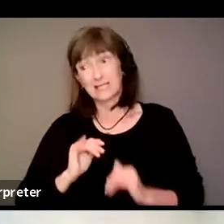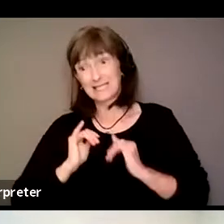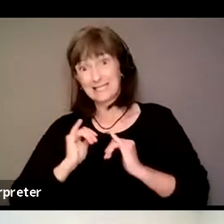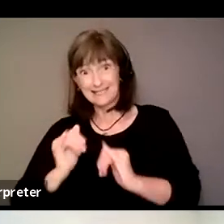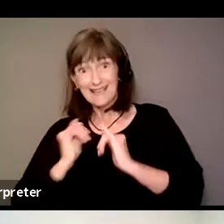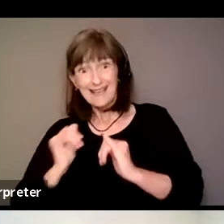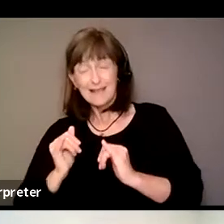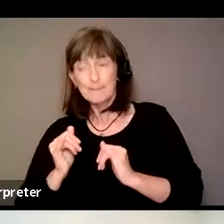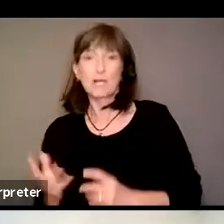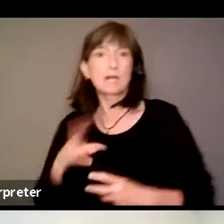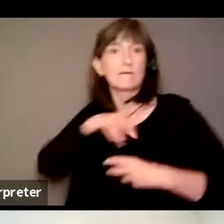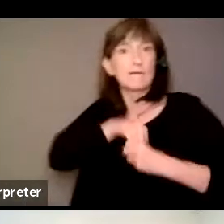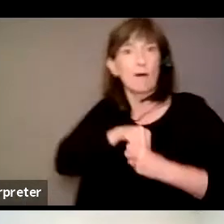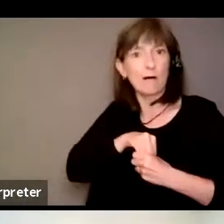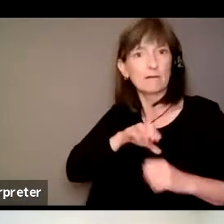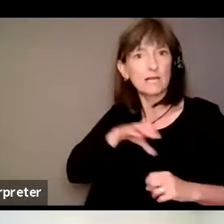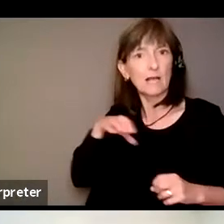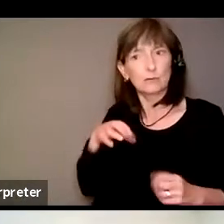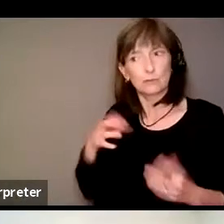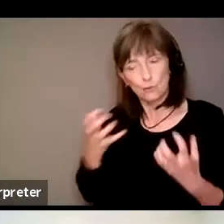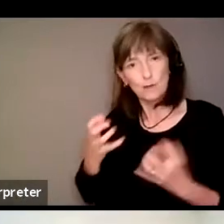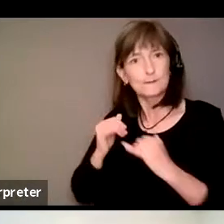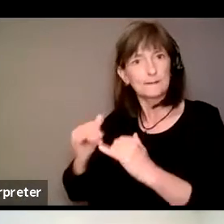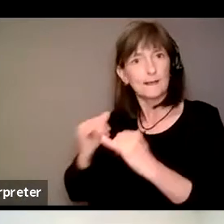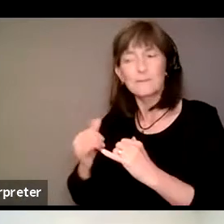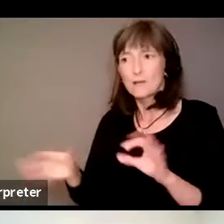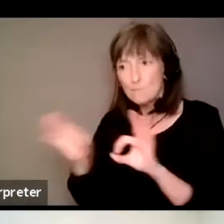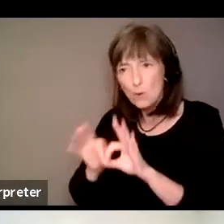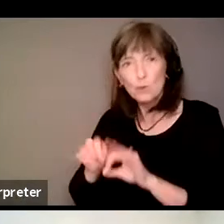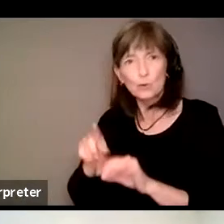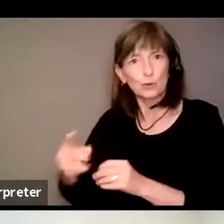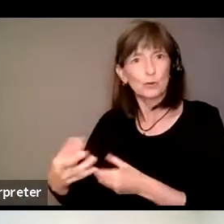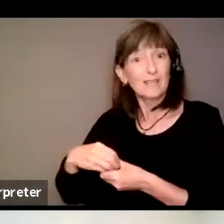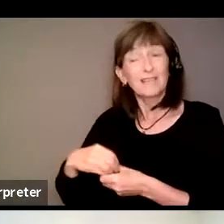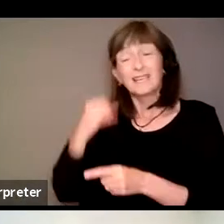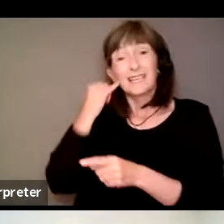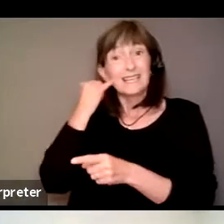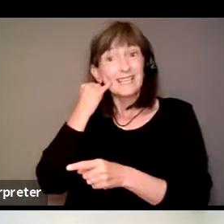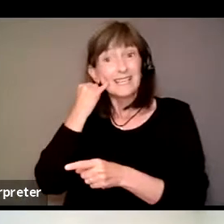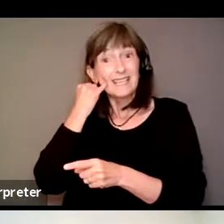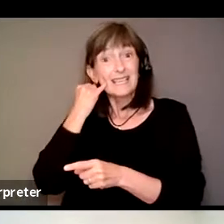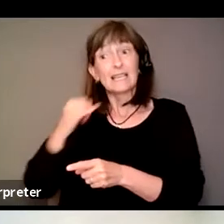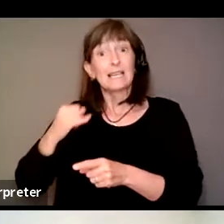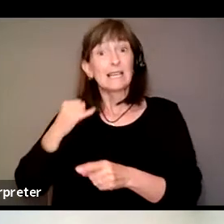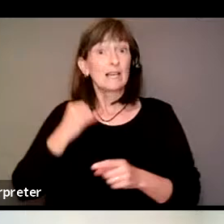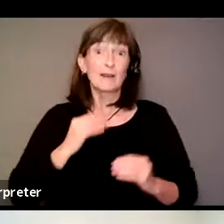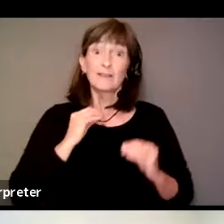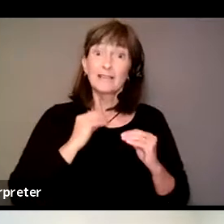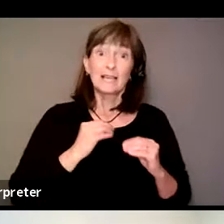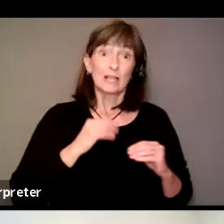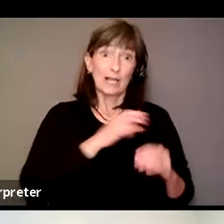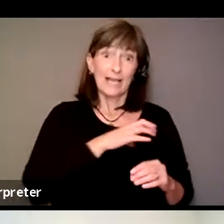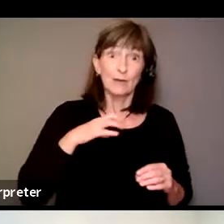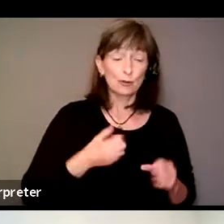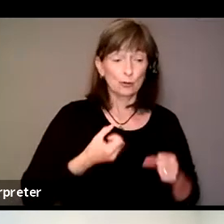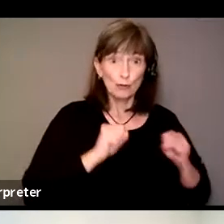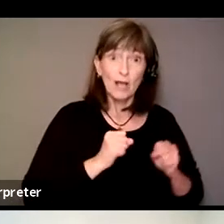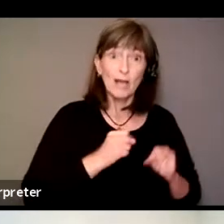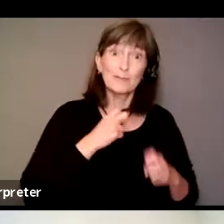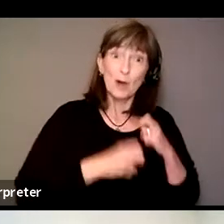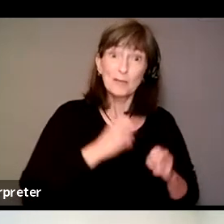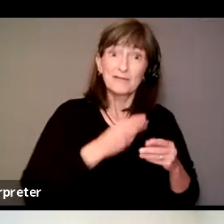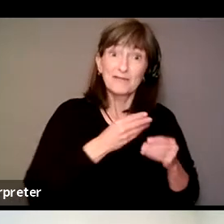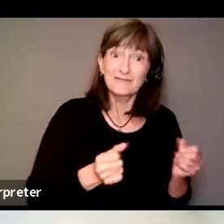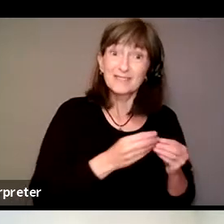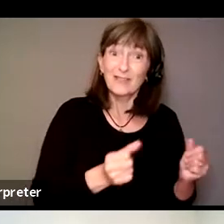voices at the table, it's important that you get involved, because you can't fix issues if they're not known. So there are a lot of things that different communities